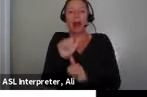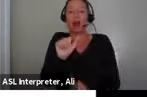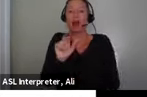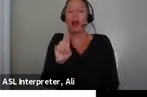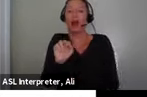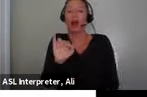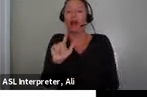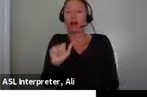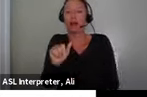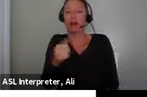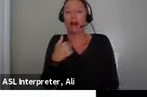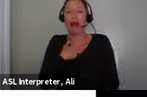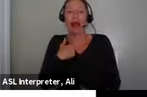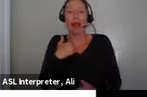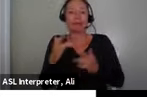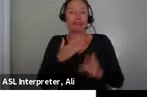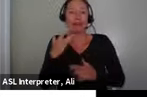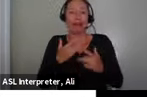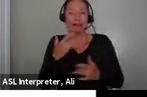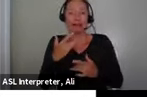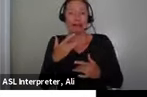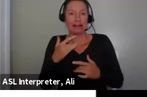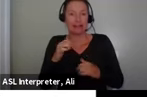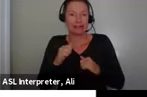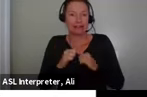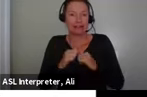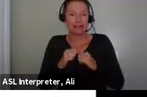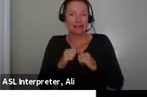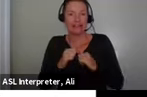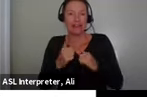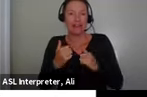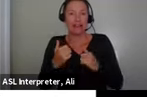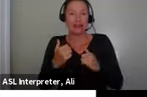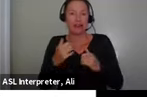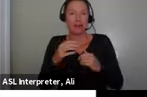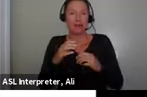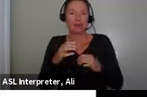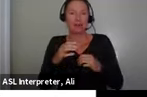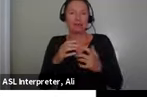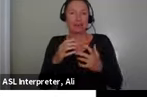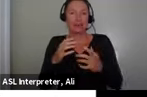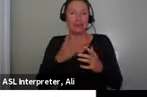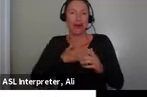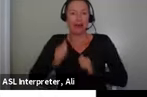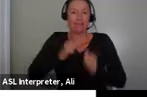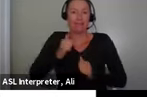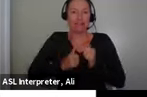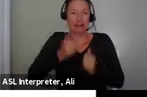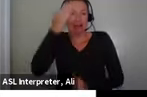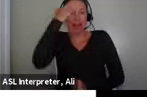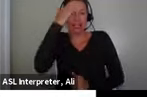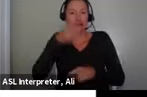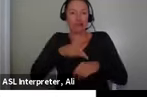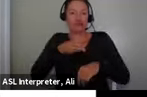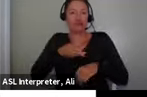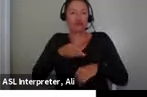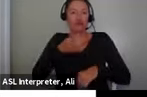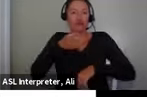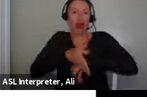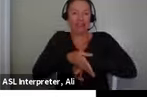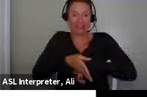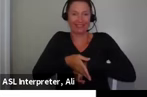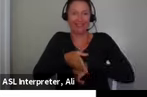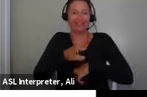wait to get my Jungle Gym adventure hat on to cross 101 on that bridge.